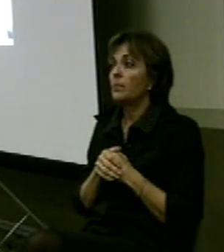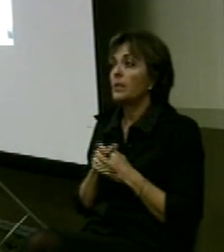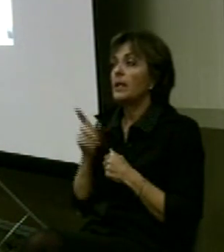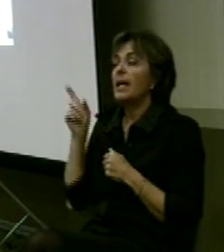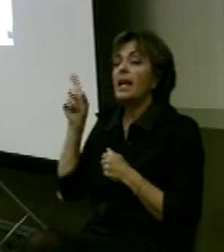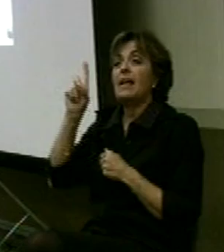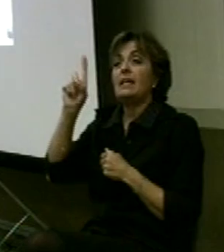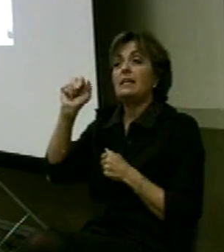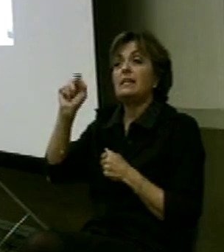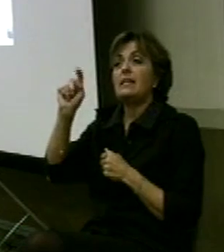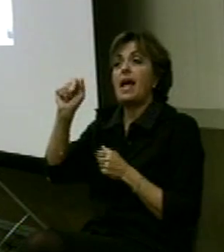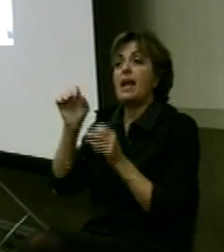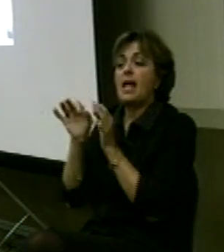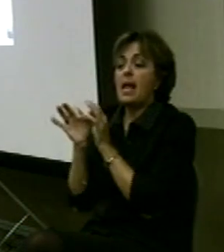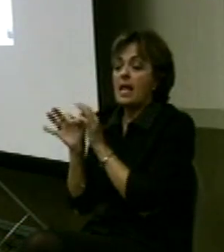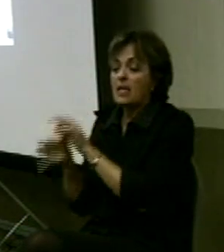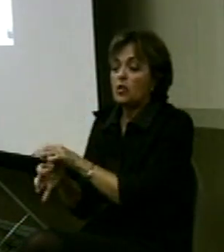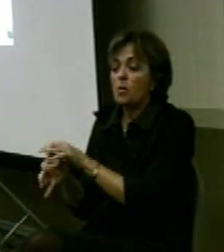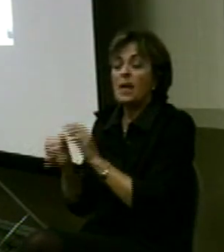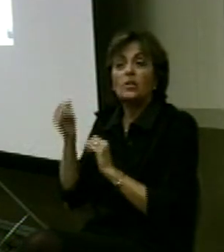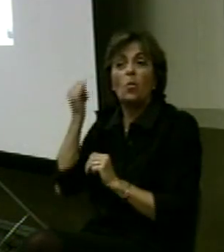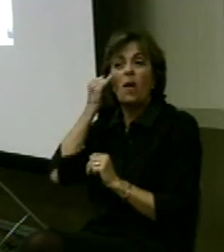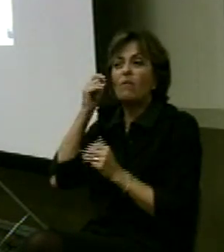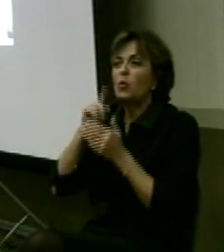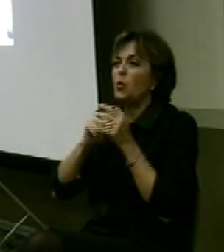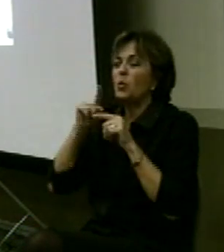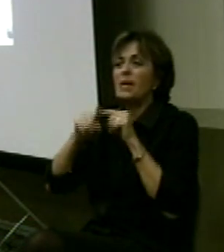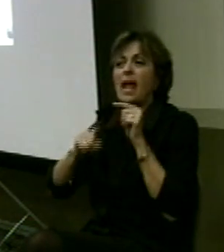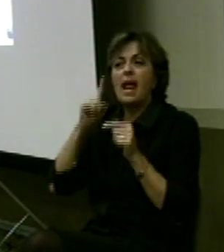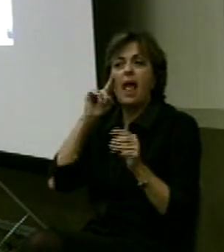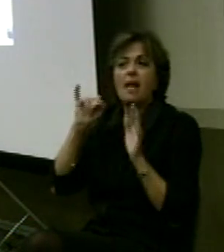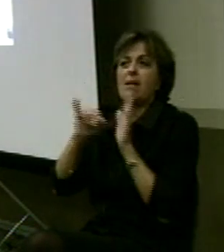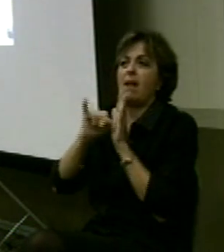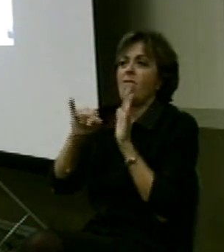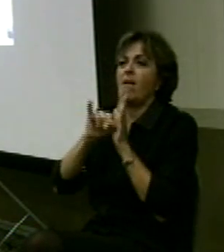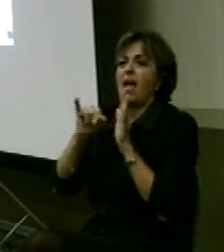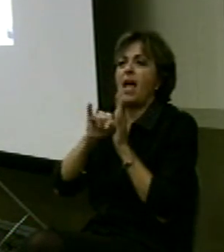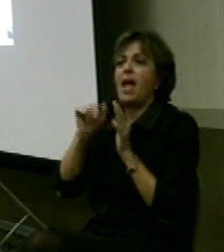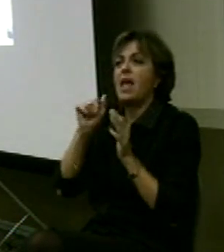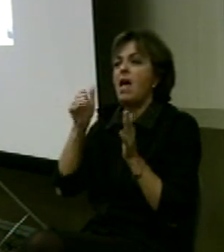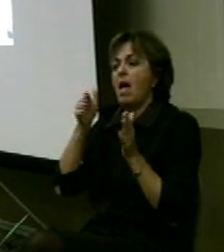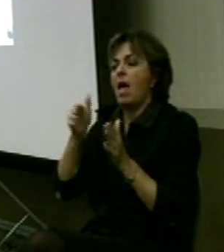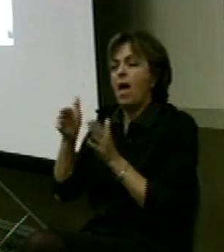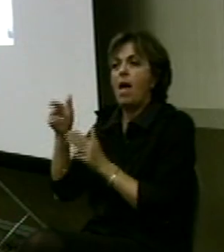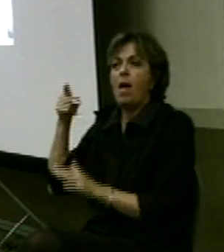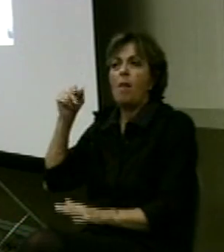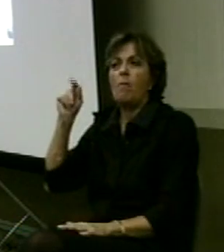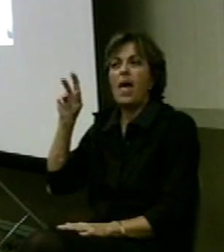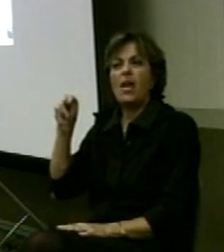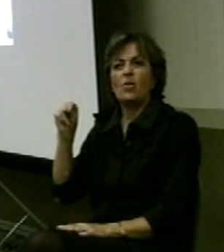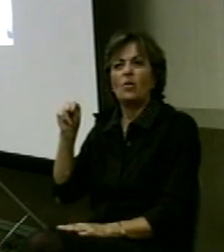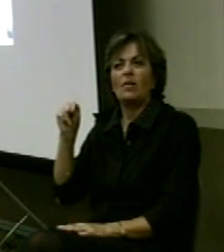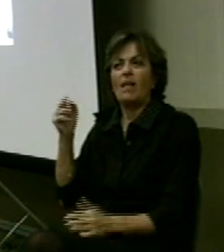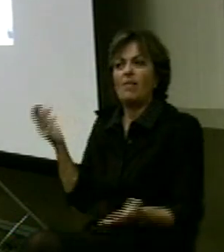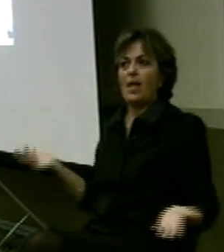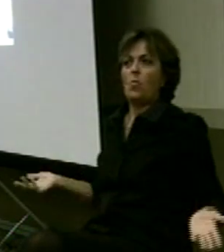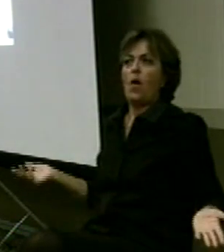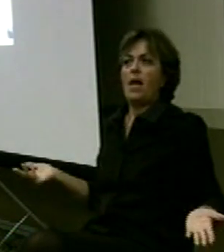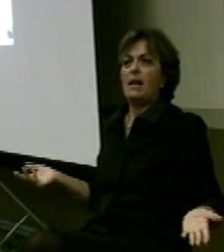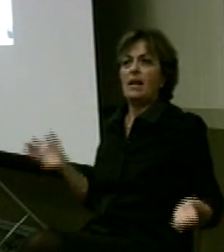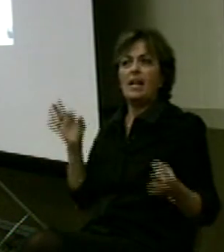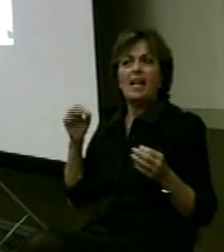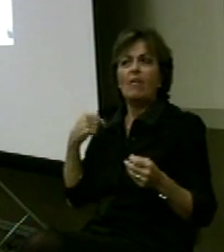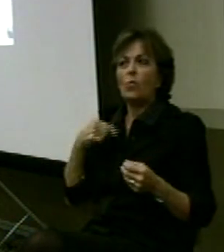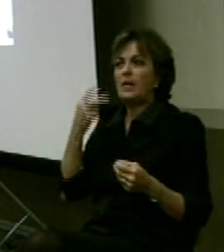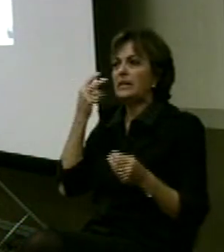All right, data interpretation. What happens if a pattern cannot be identified? Uh-oh. What then? What does that mean if we don't